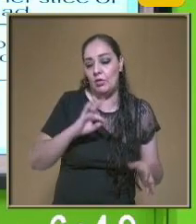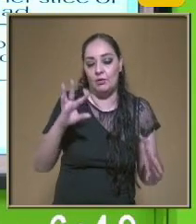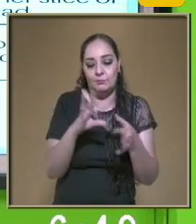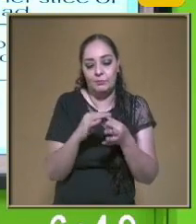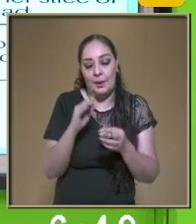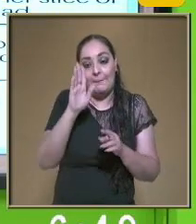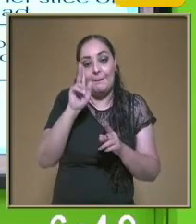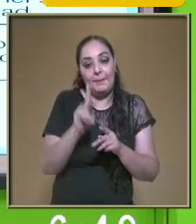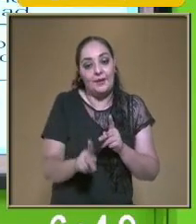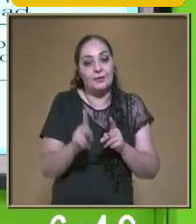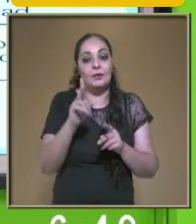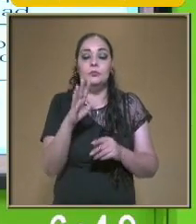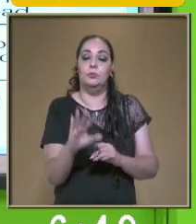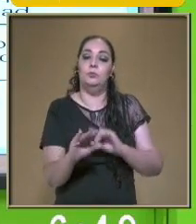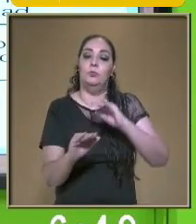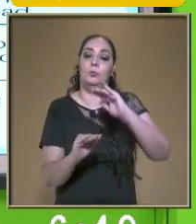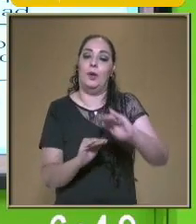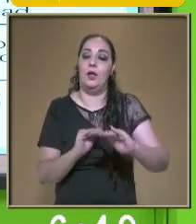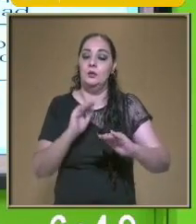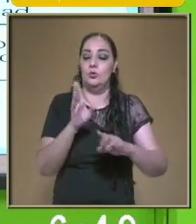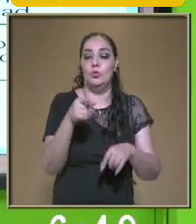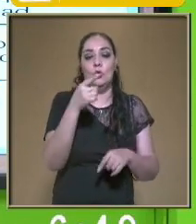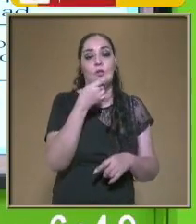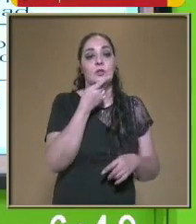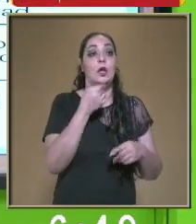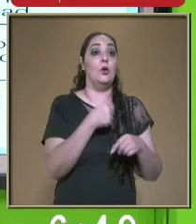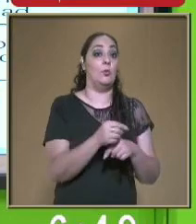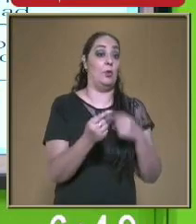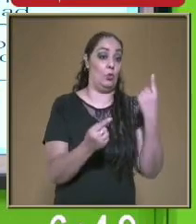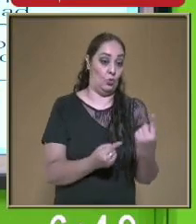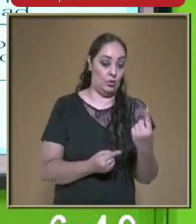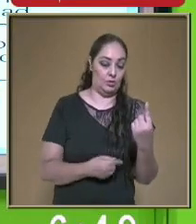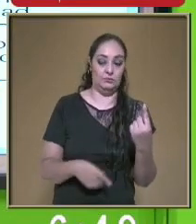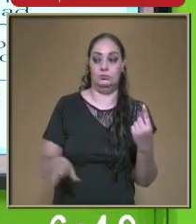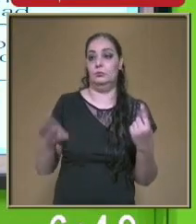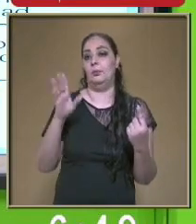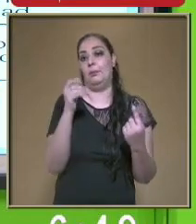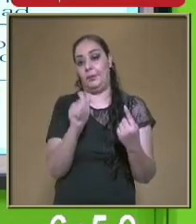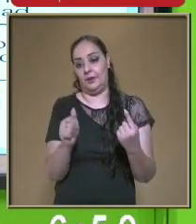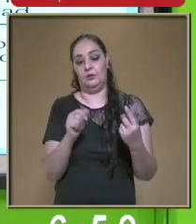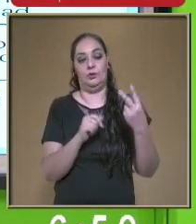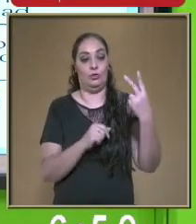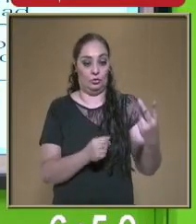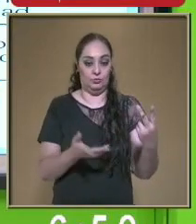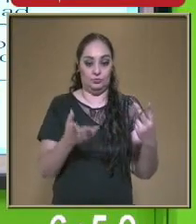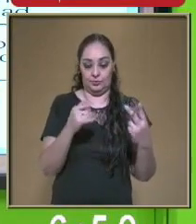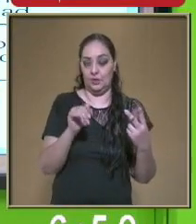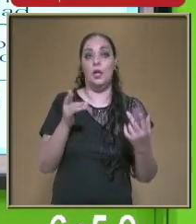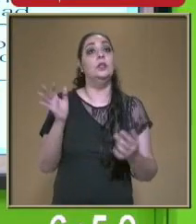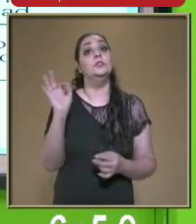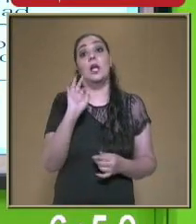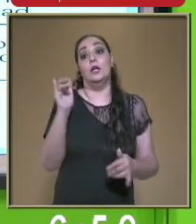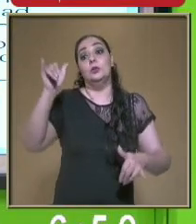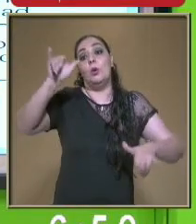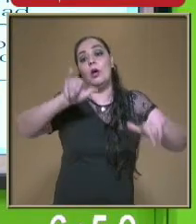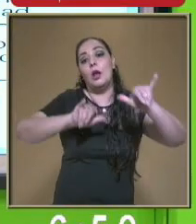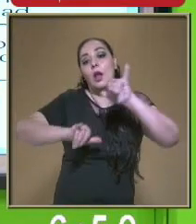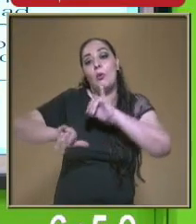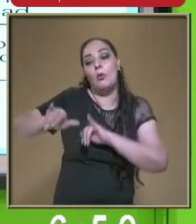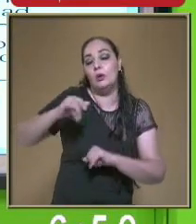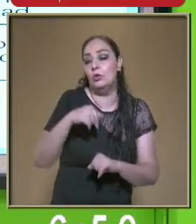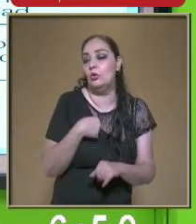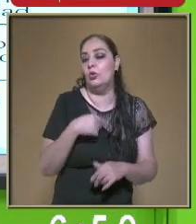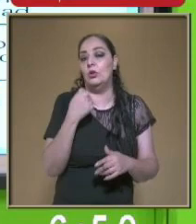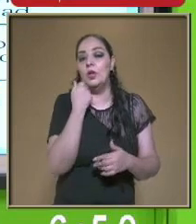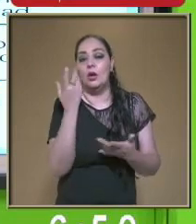a step, you number the indication. Okay, so teacher, if I am in the laboratory and I will explain